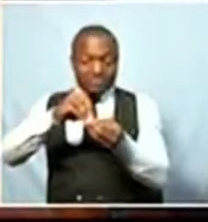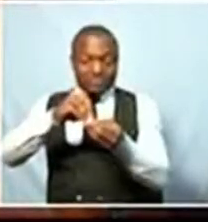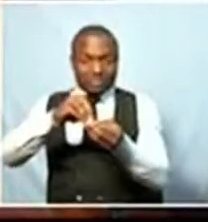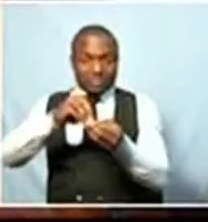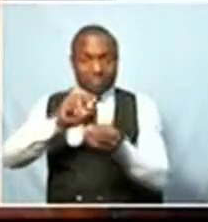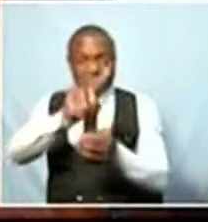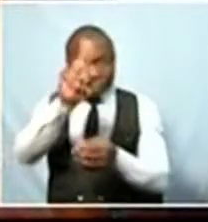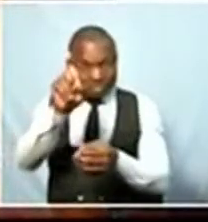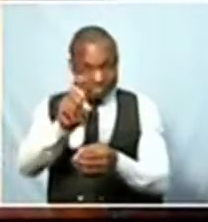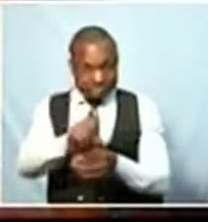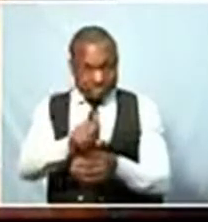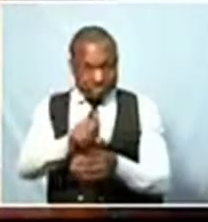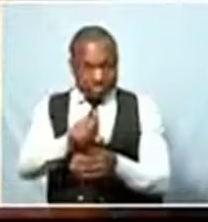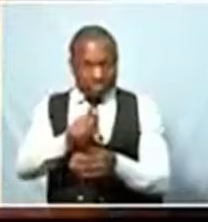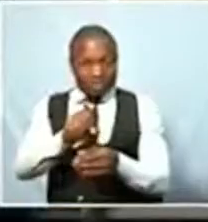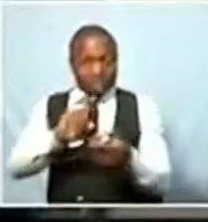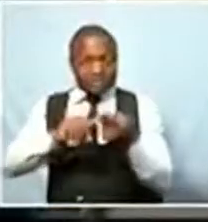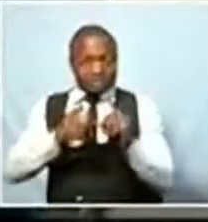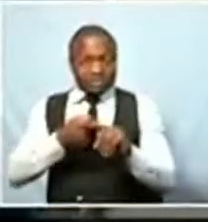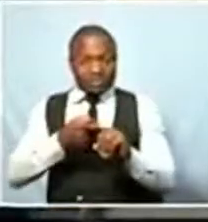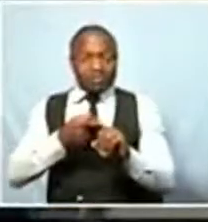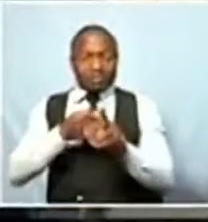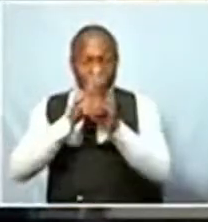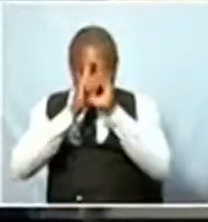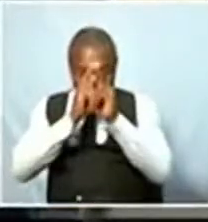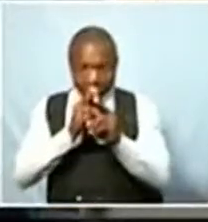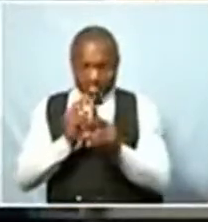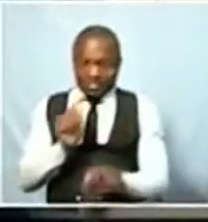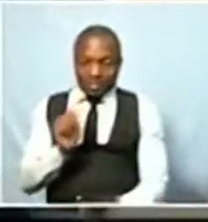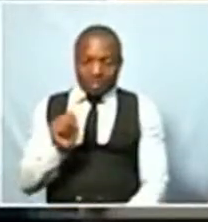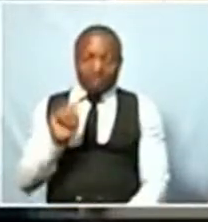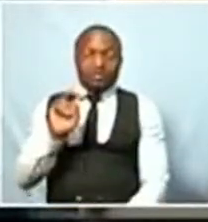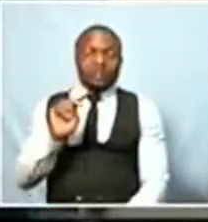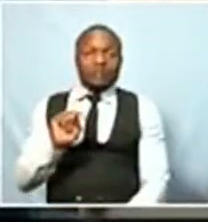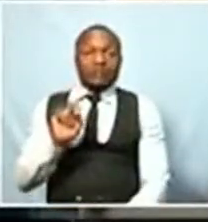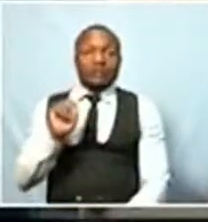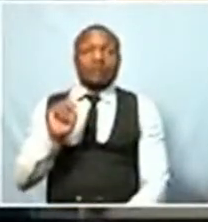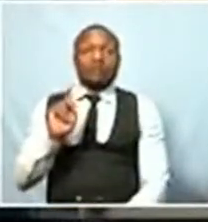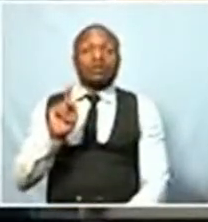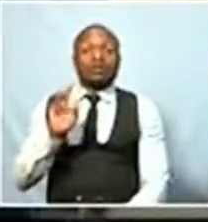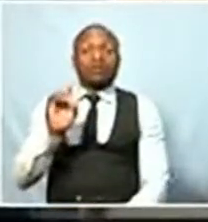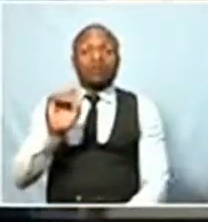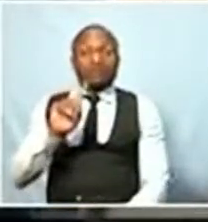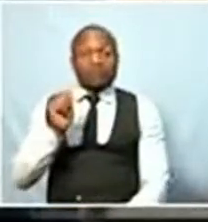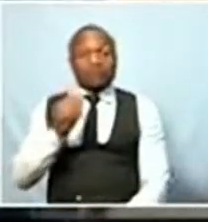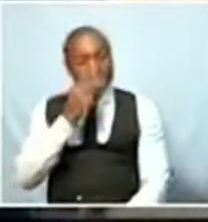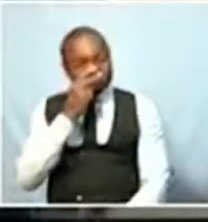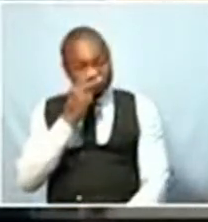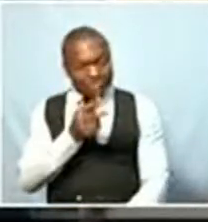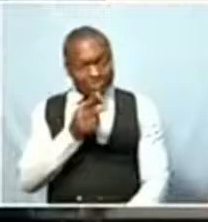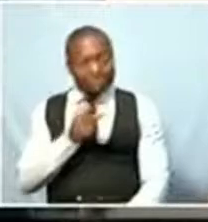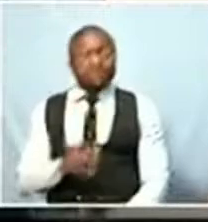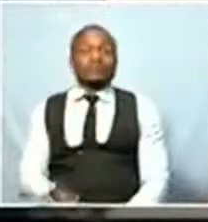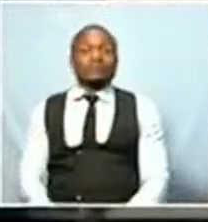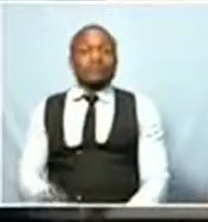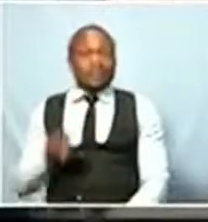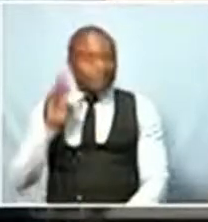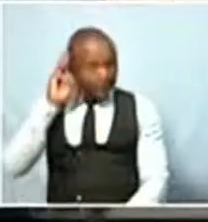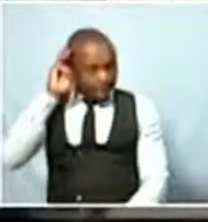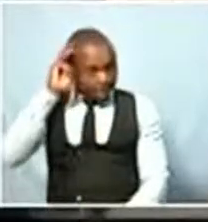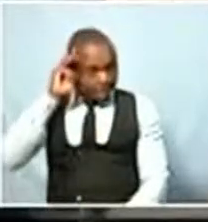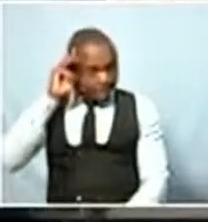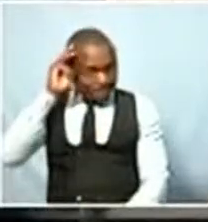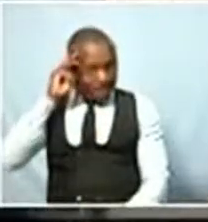the questions posed by my colleague Honorable Nokoka. We have seen recently Minister of